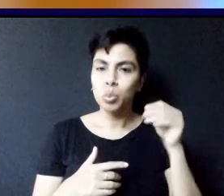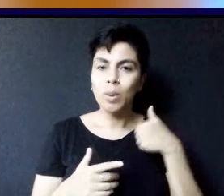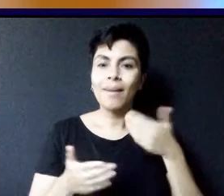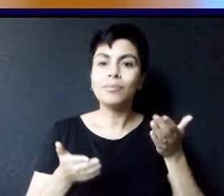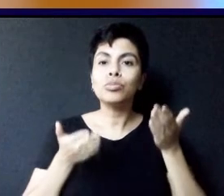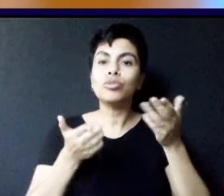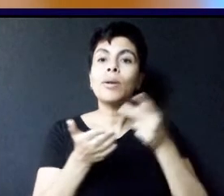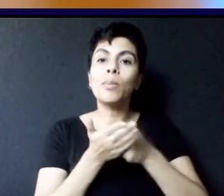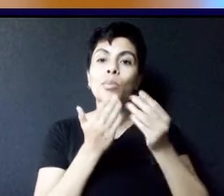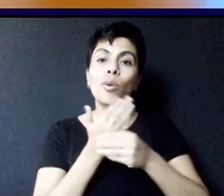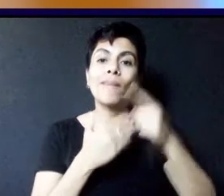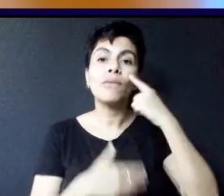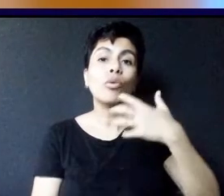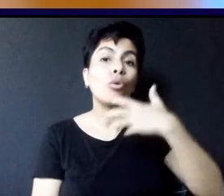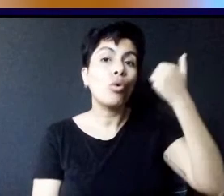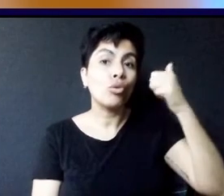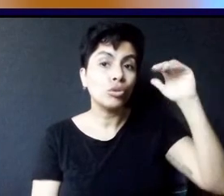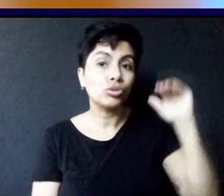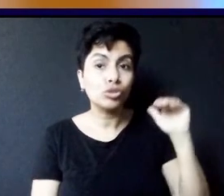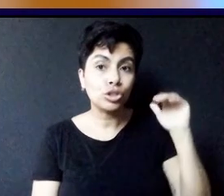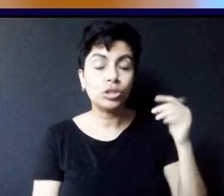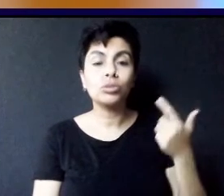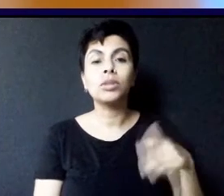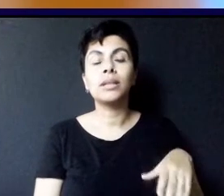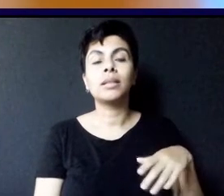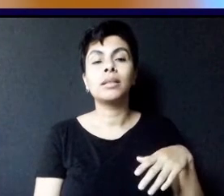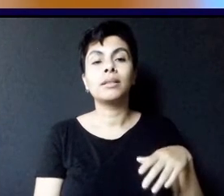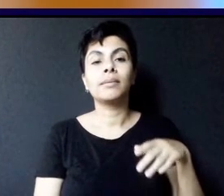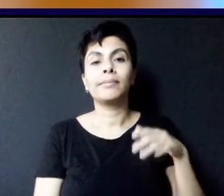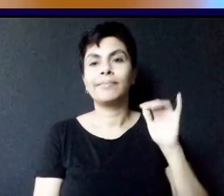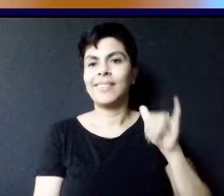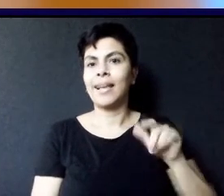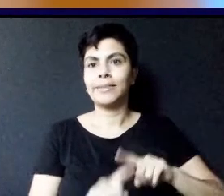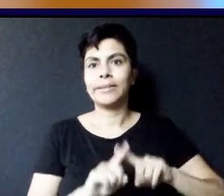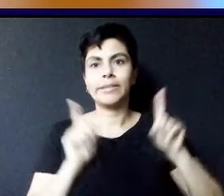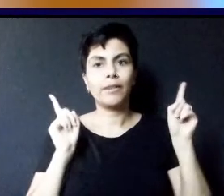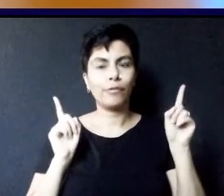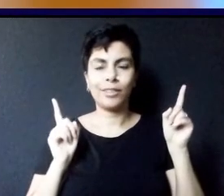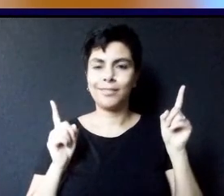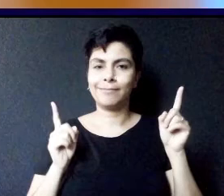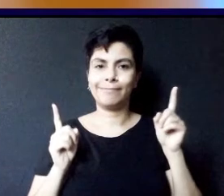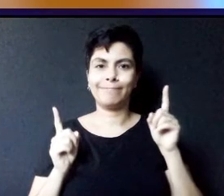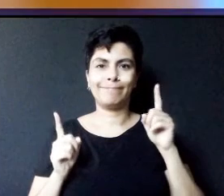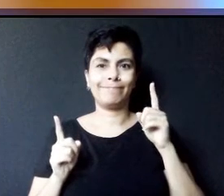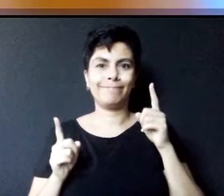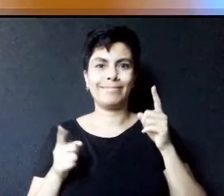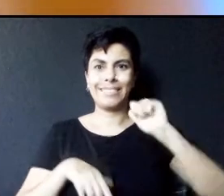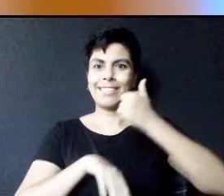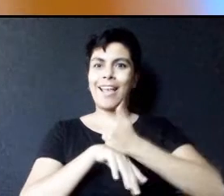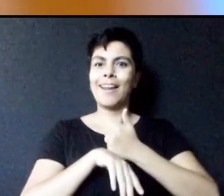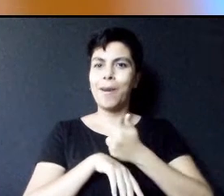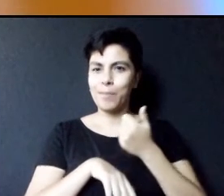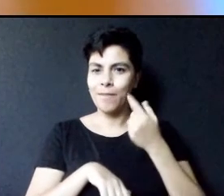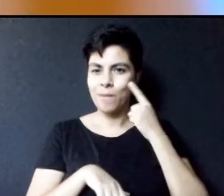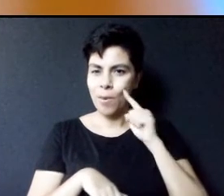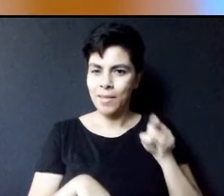some recommended programming for older children, and that, is a very different way to work and set things